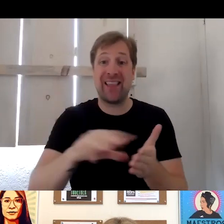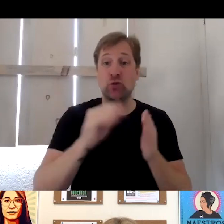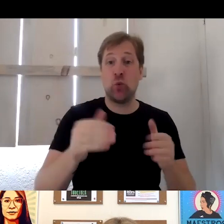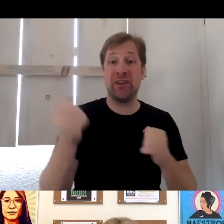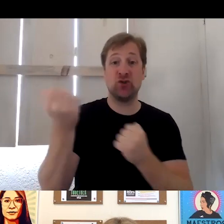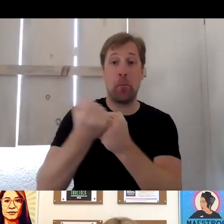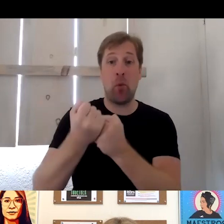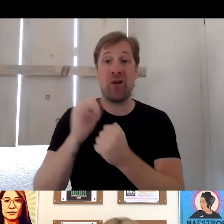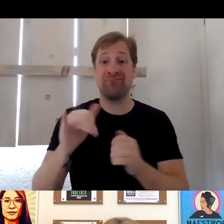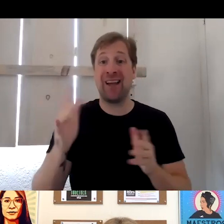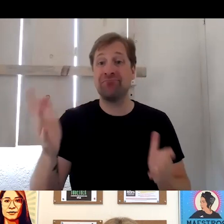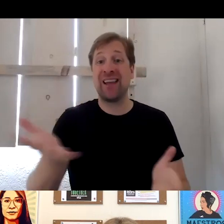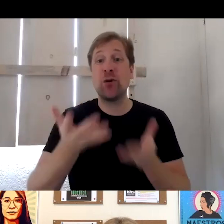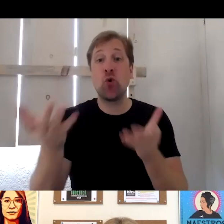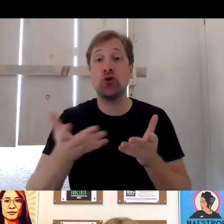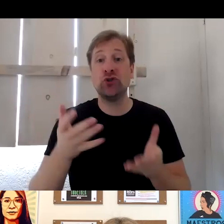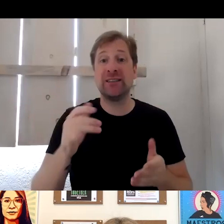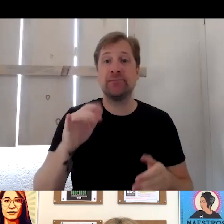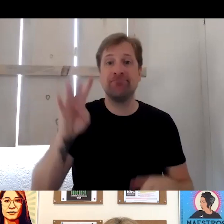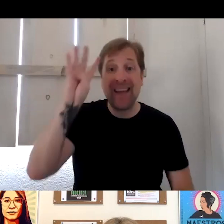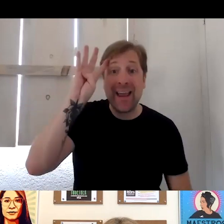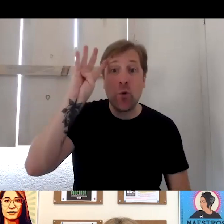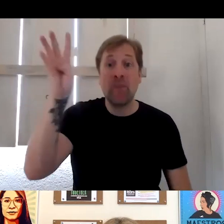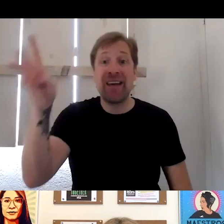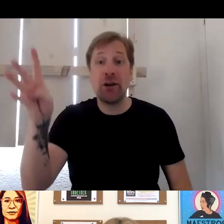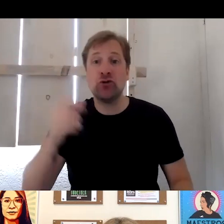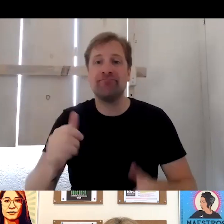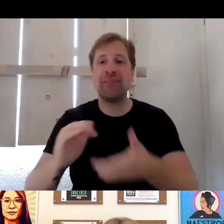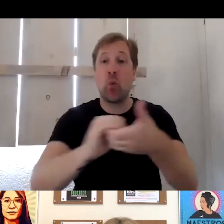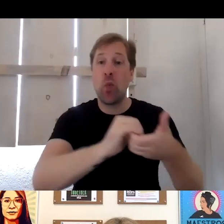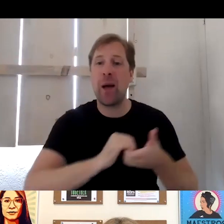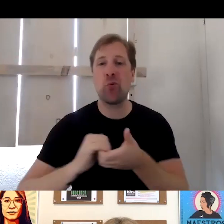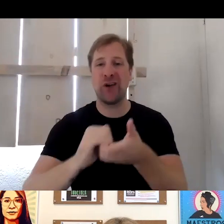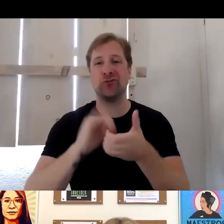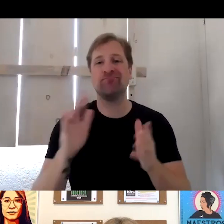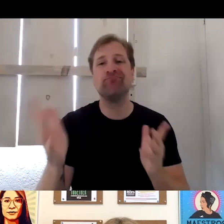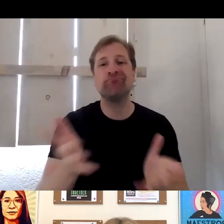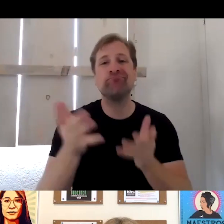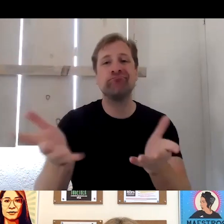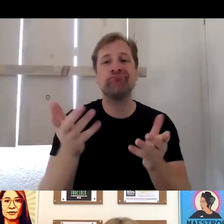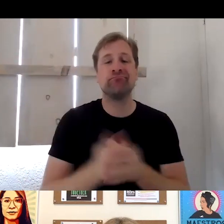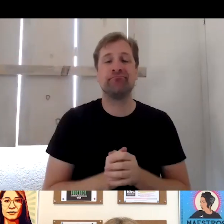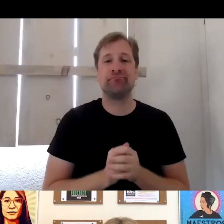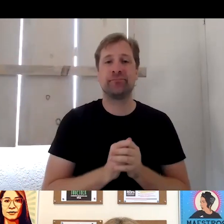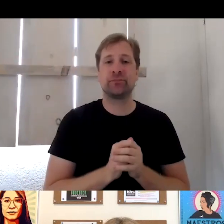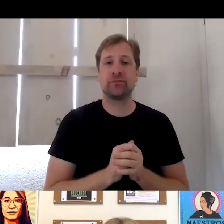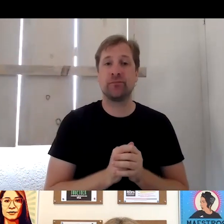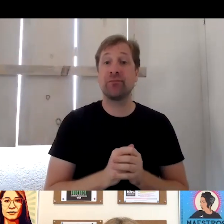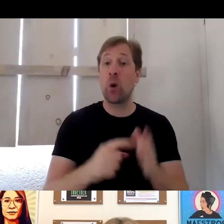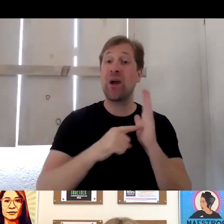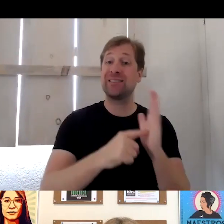It encourages innovation and collaboration. For example,